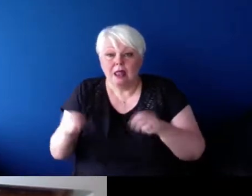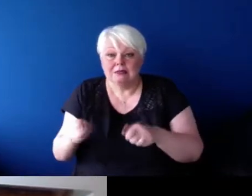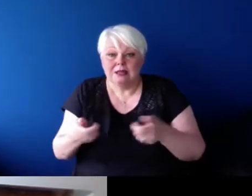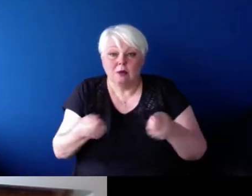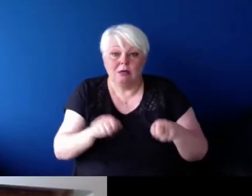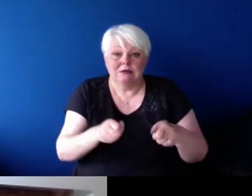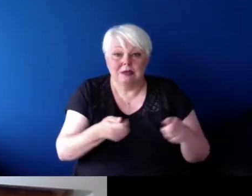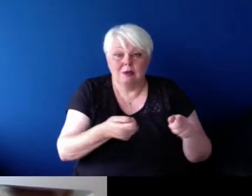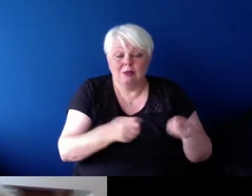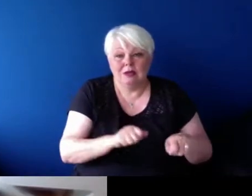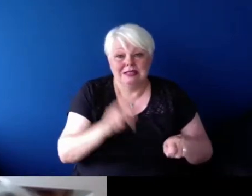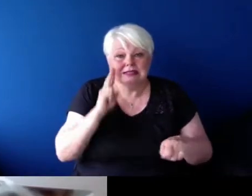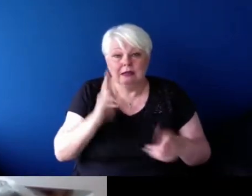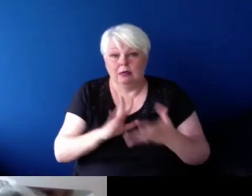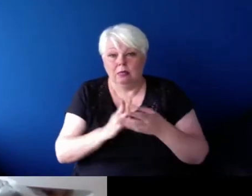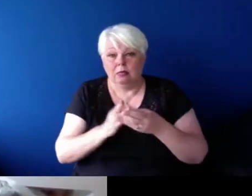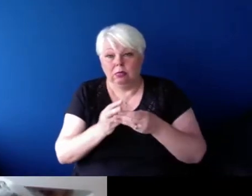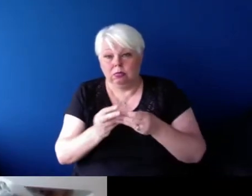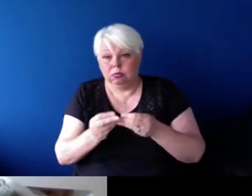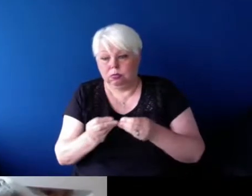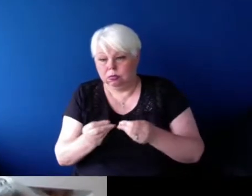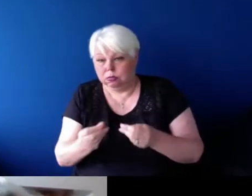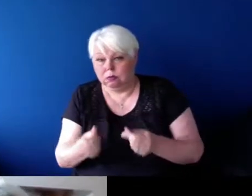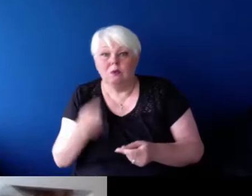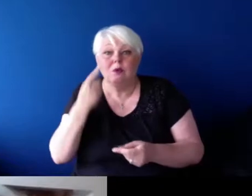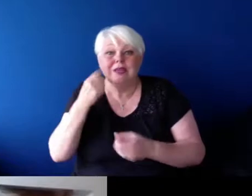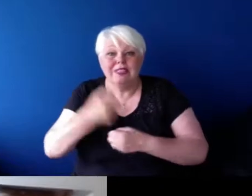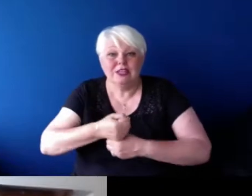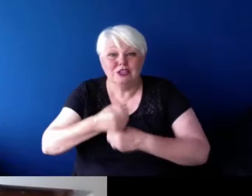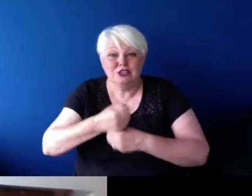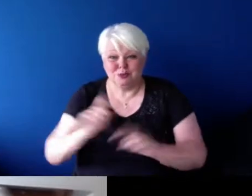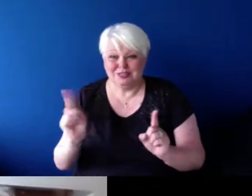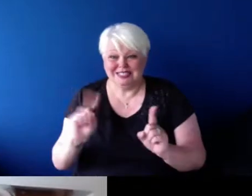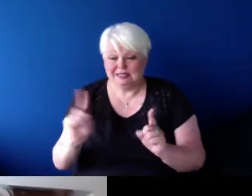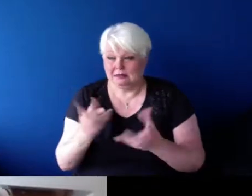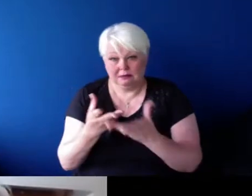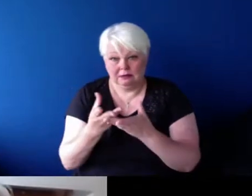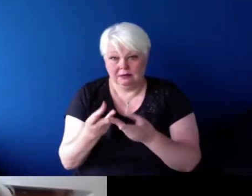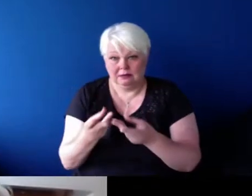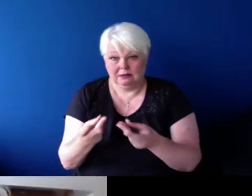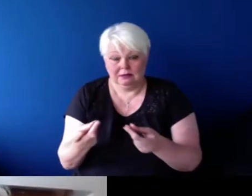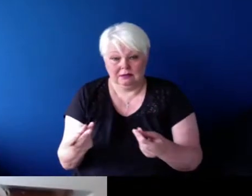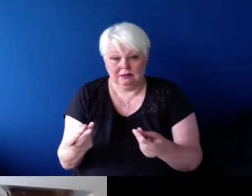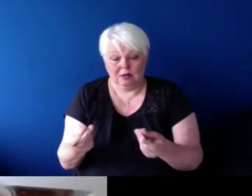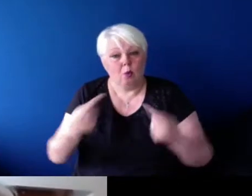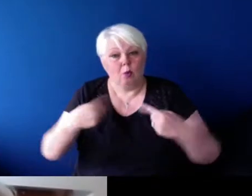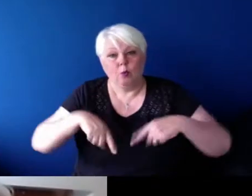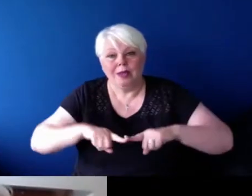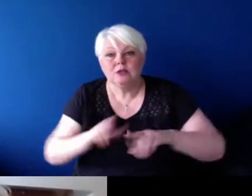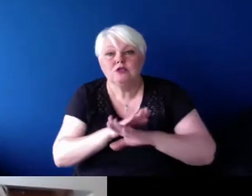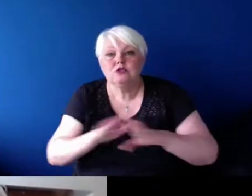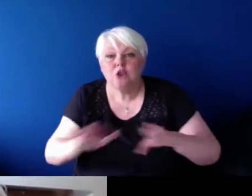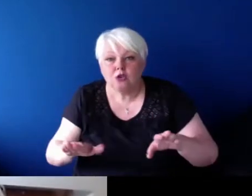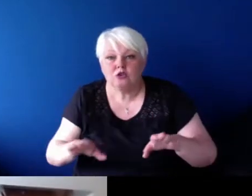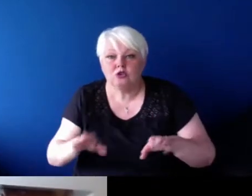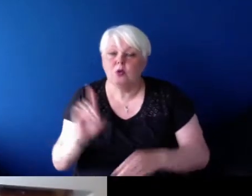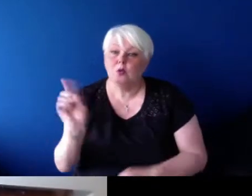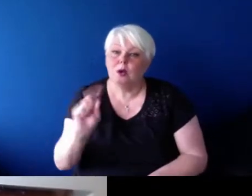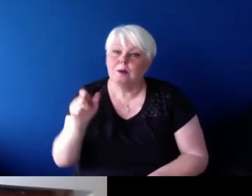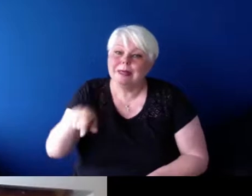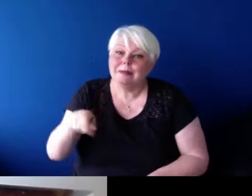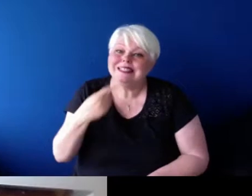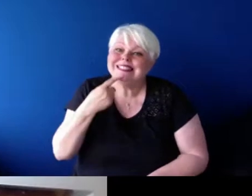kind of disintegration of what we think church is, or, you know, we're not what people say we are. We're not who we think we